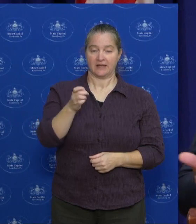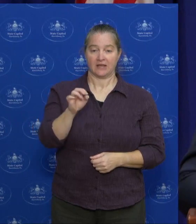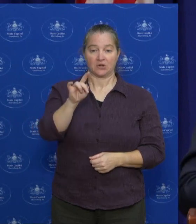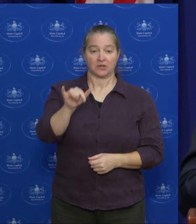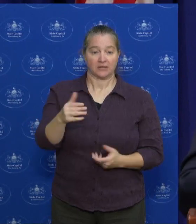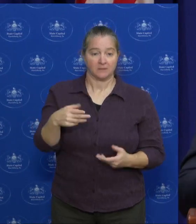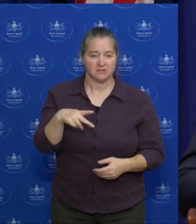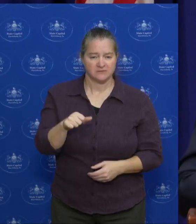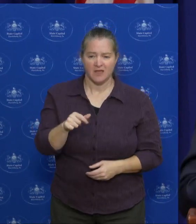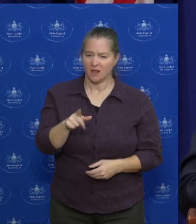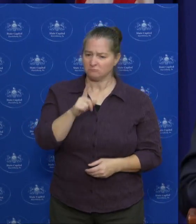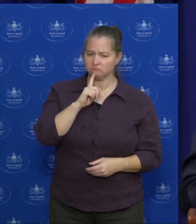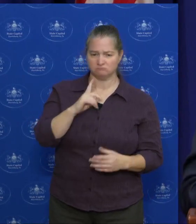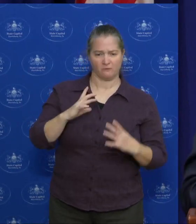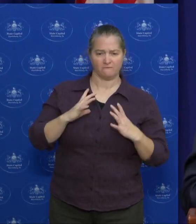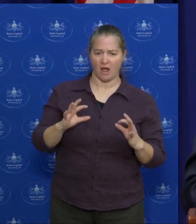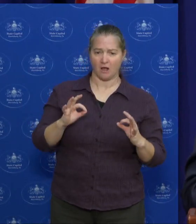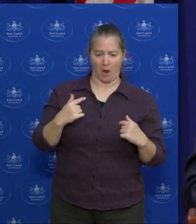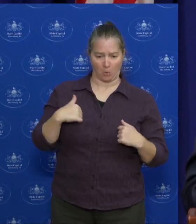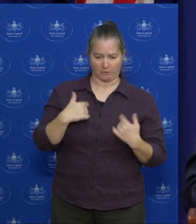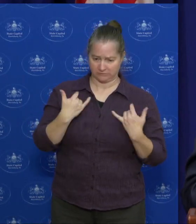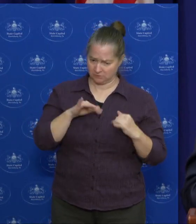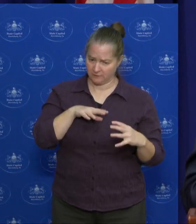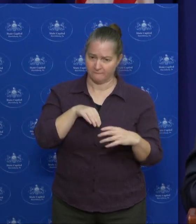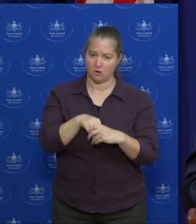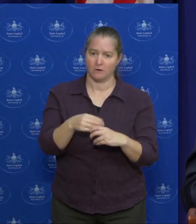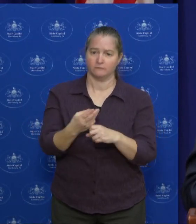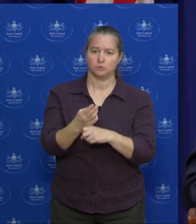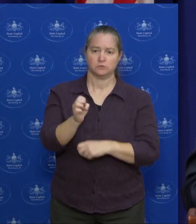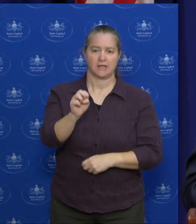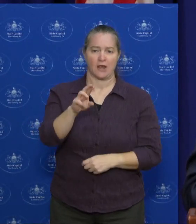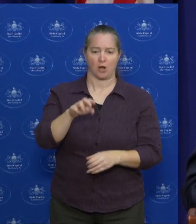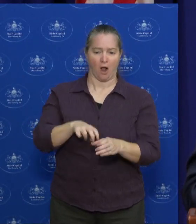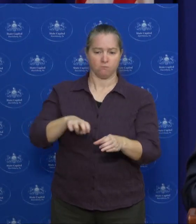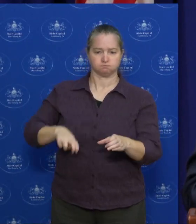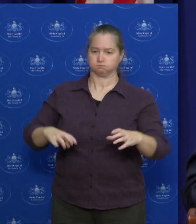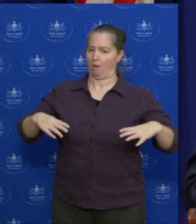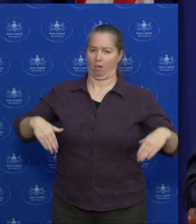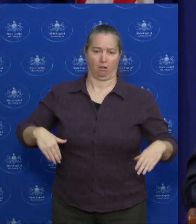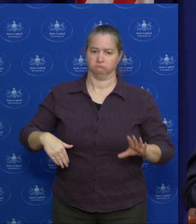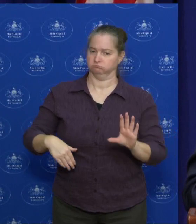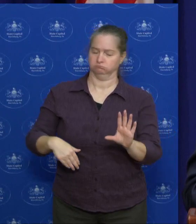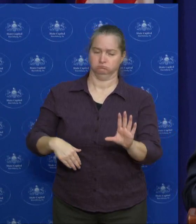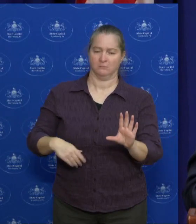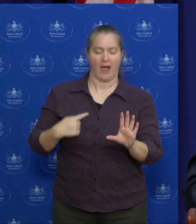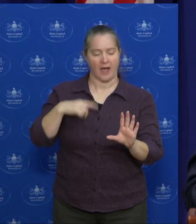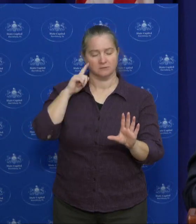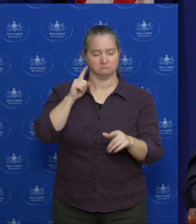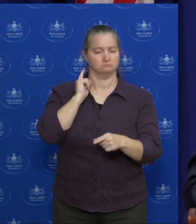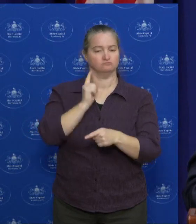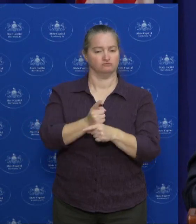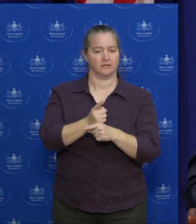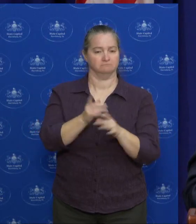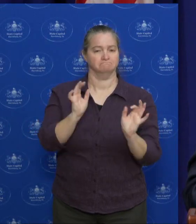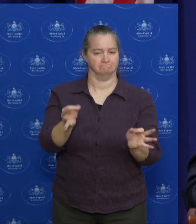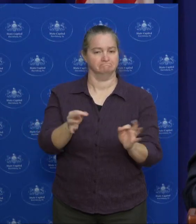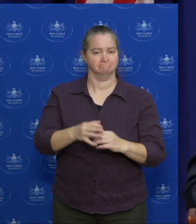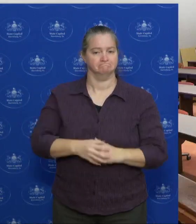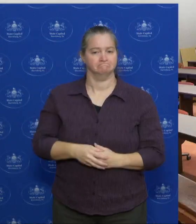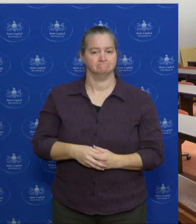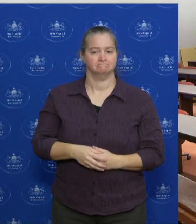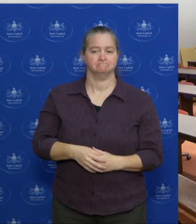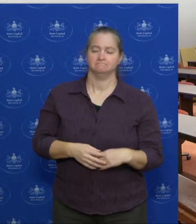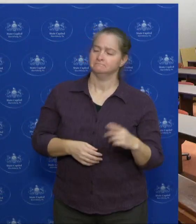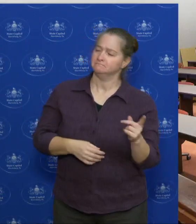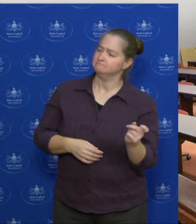not compromised because we haven't drawn from Eric. And I think that's absolutely the right decision. If I